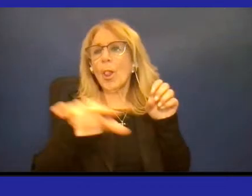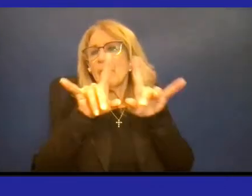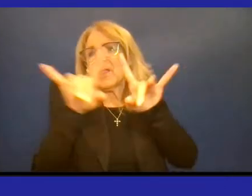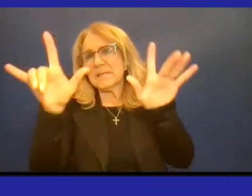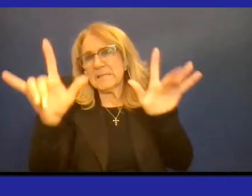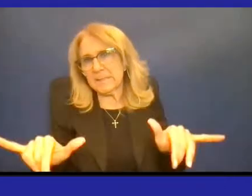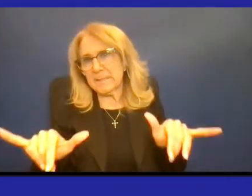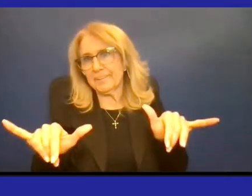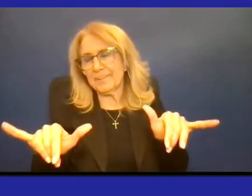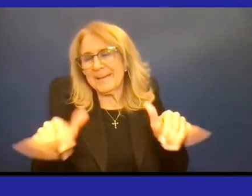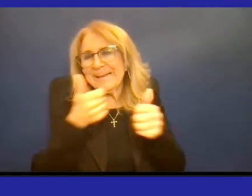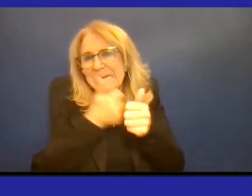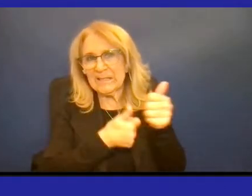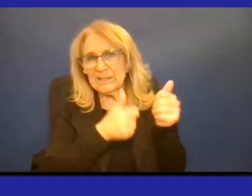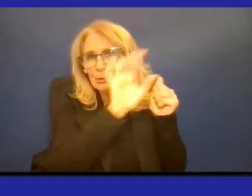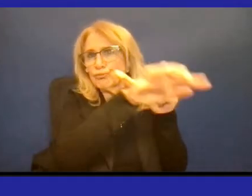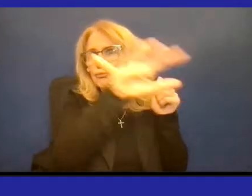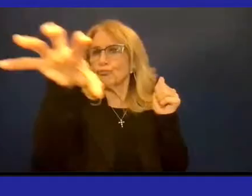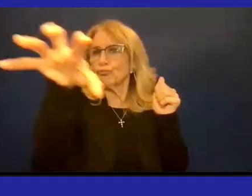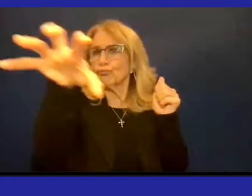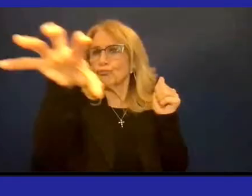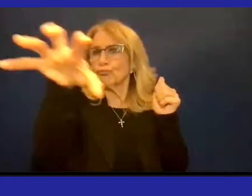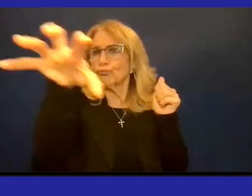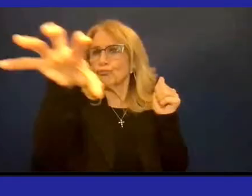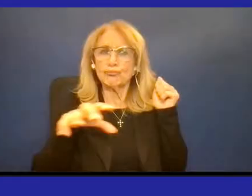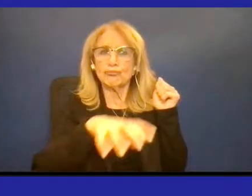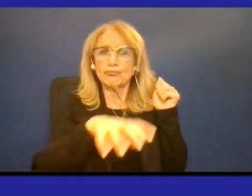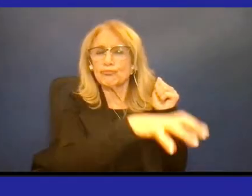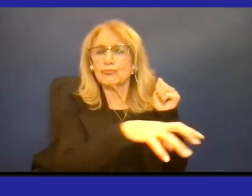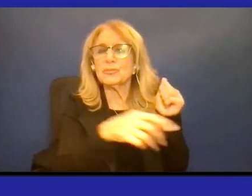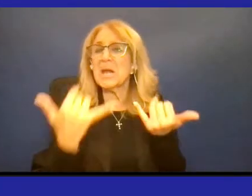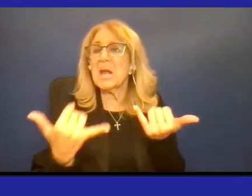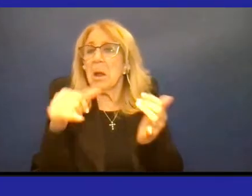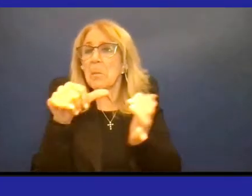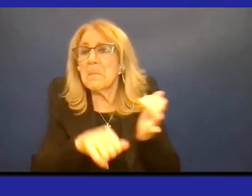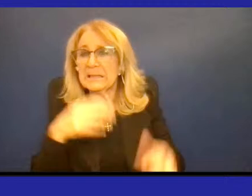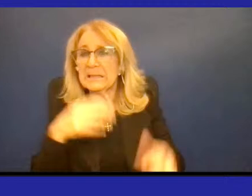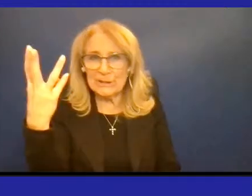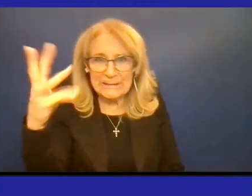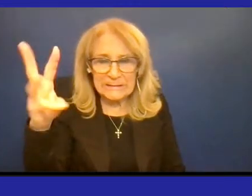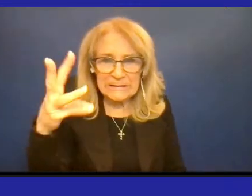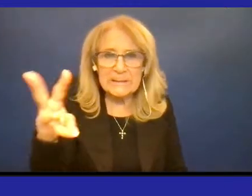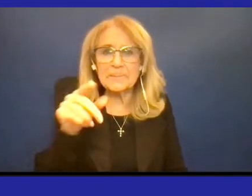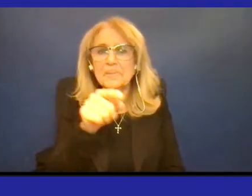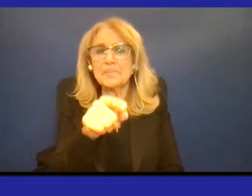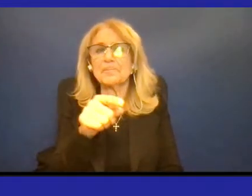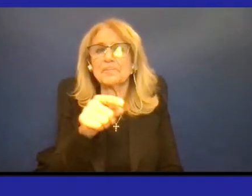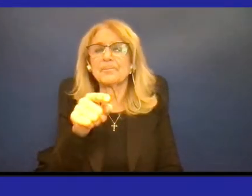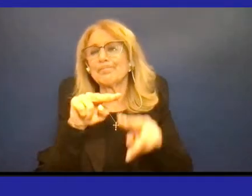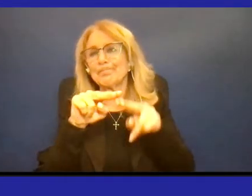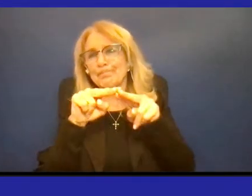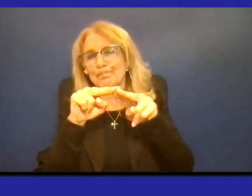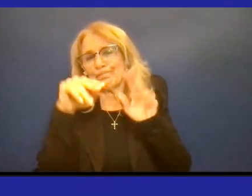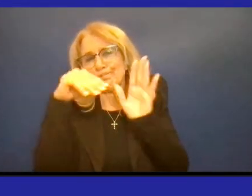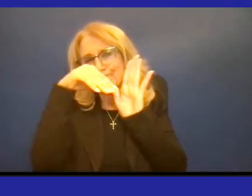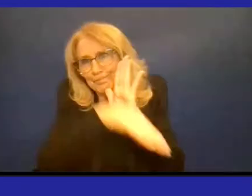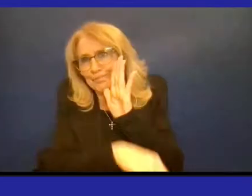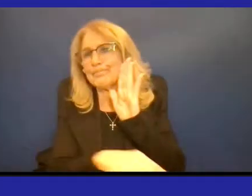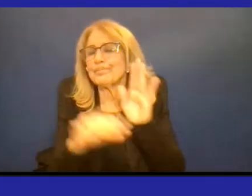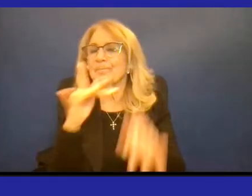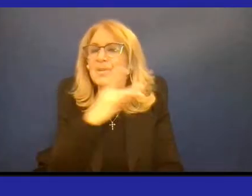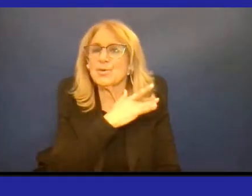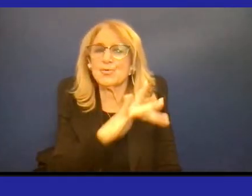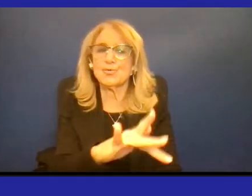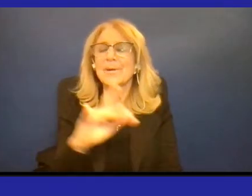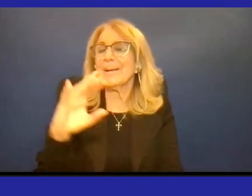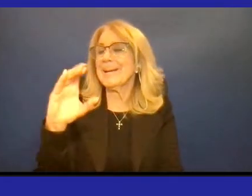Moving on to page 16, these are downward trends. So care